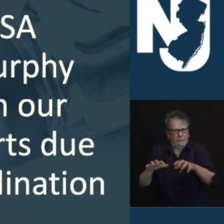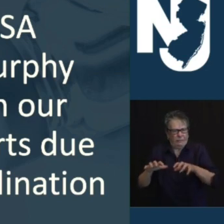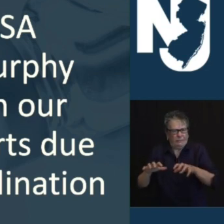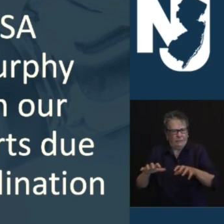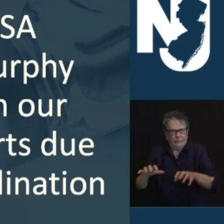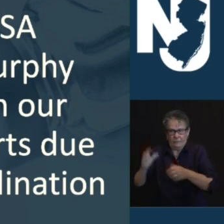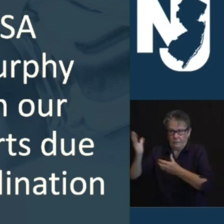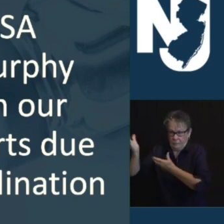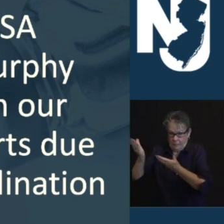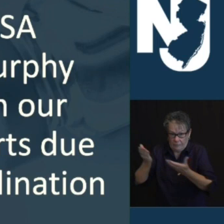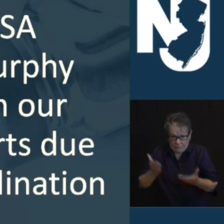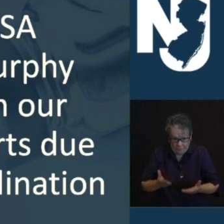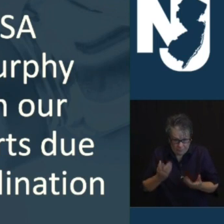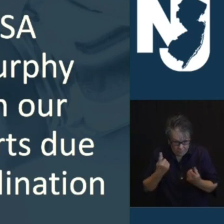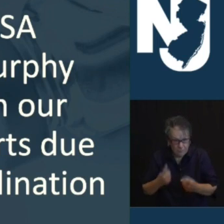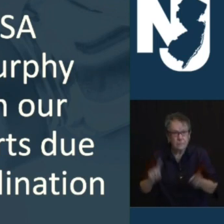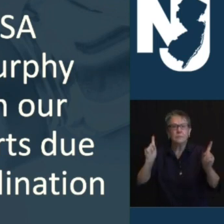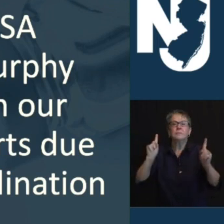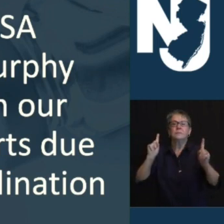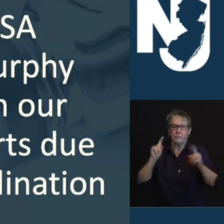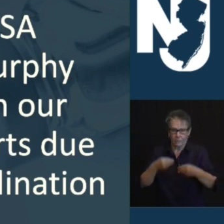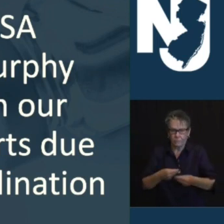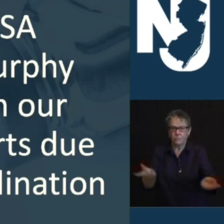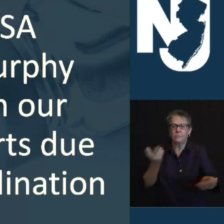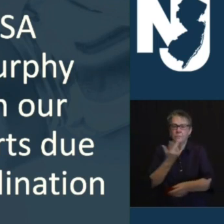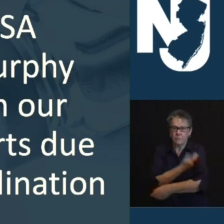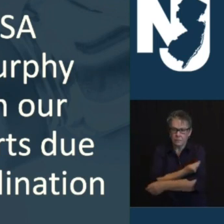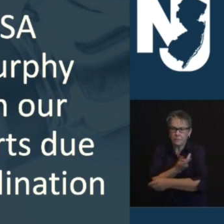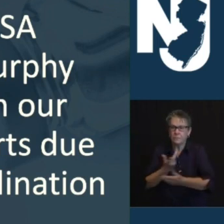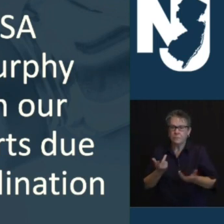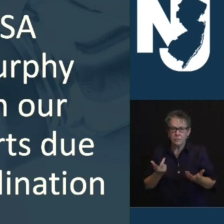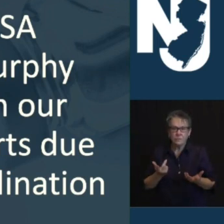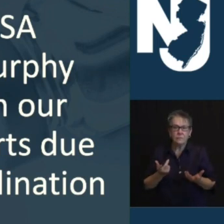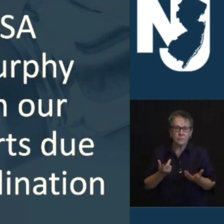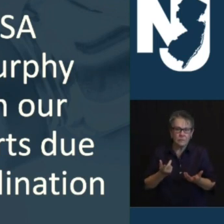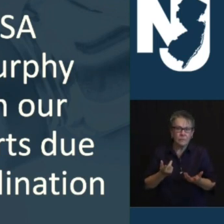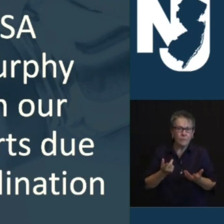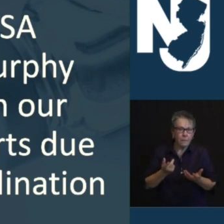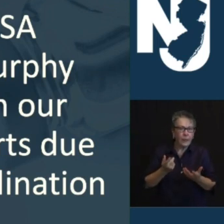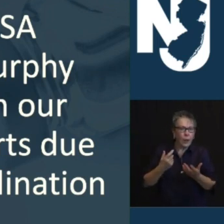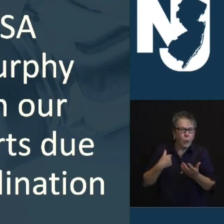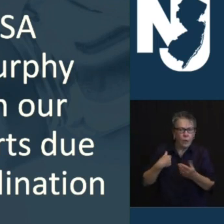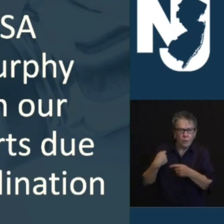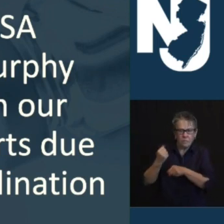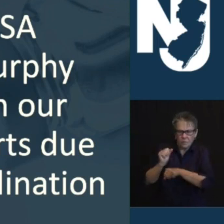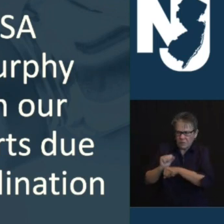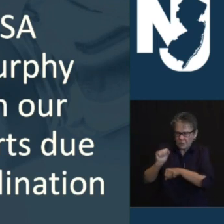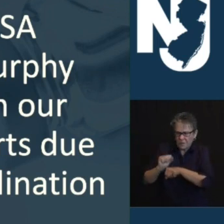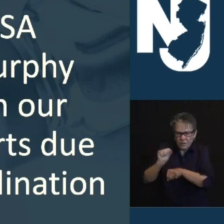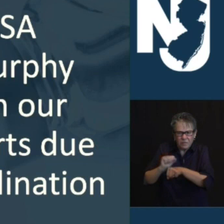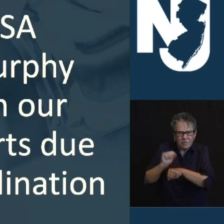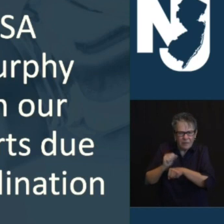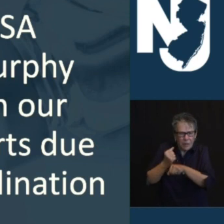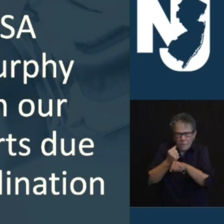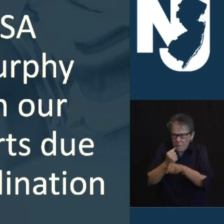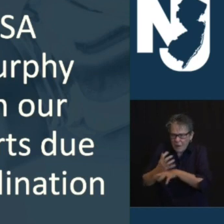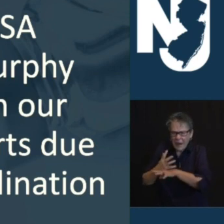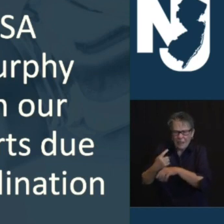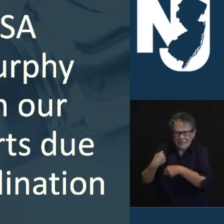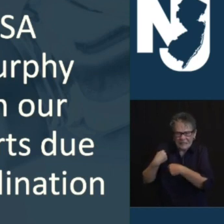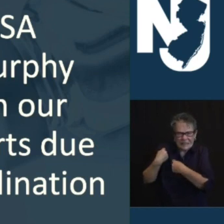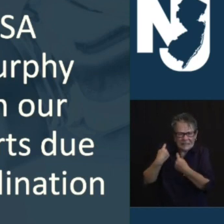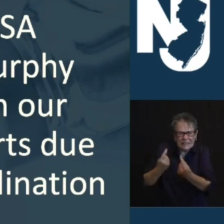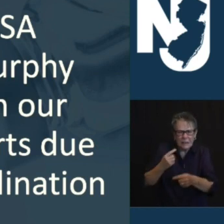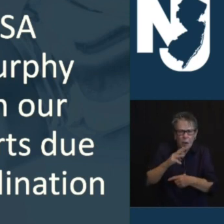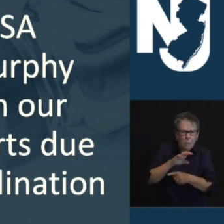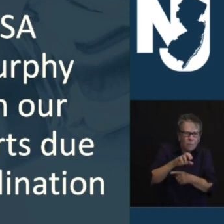Jersey since, I think, March, Judy, am I right? Last spring at least. As we noted a few weeks ago, our comprehensive vaccine plan